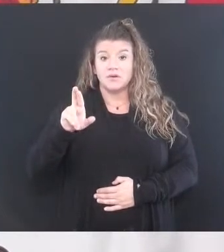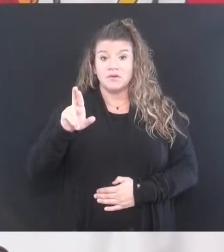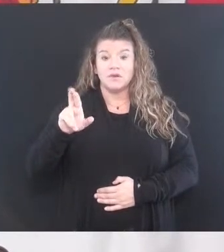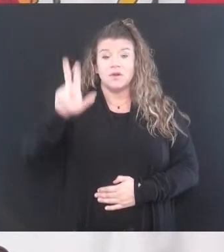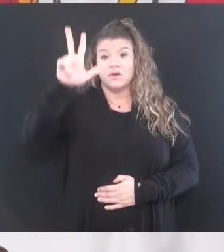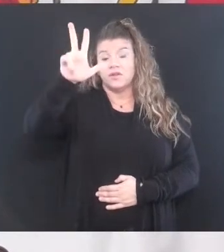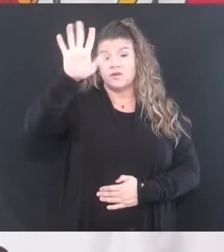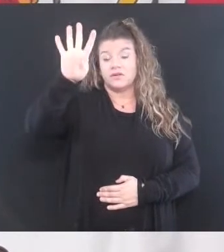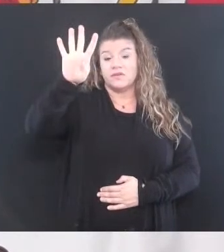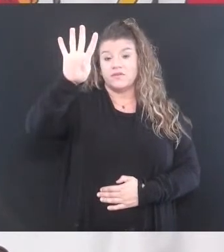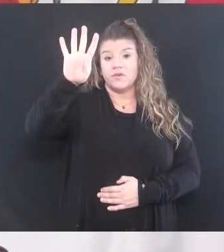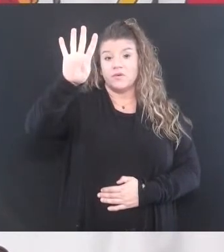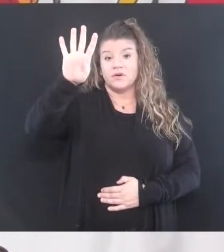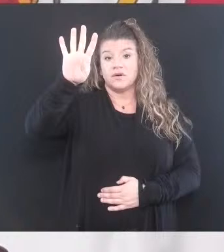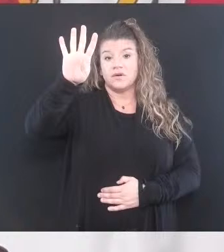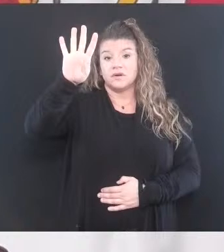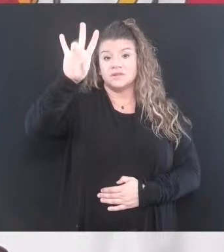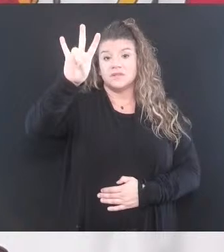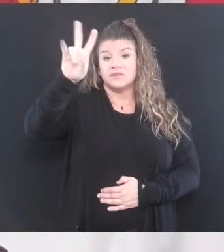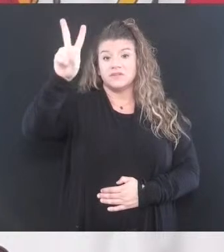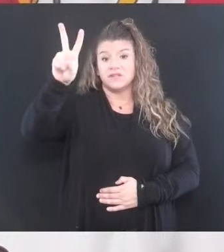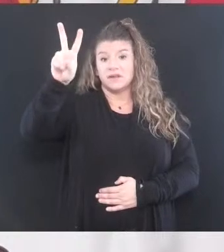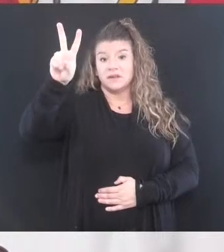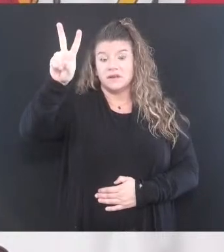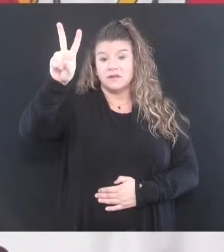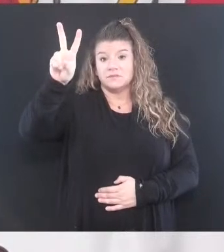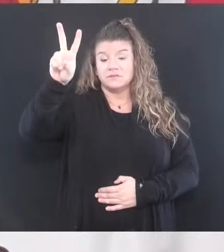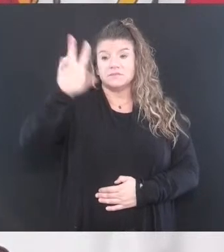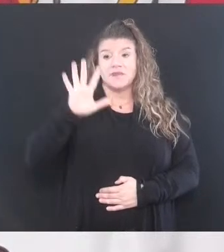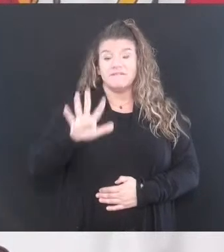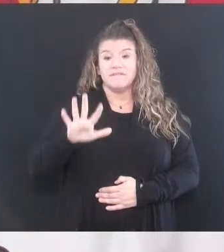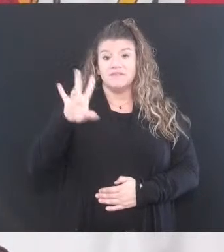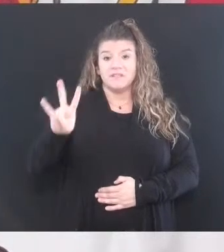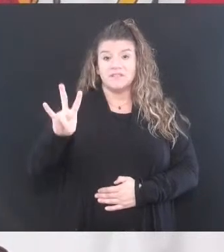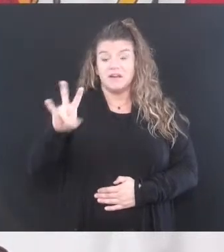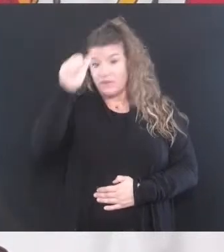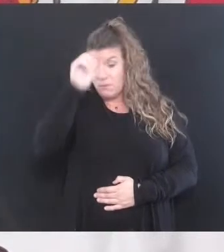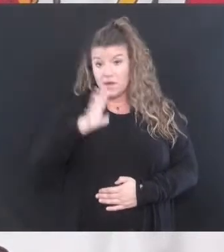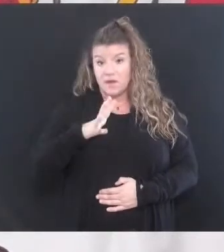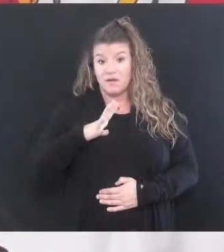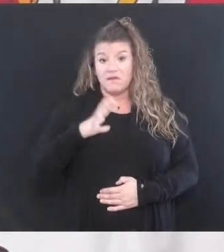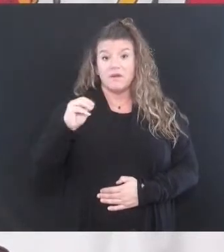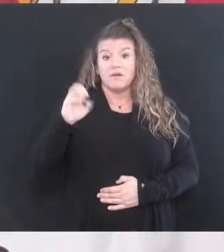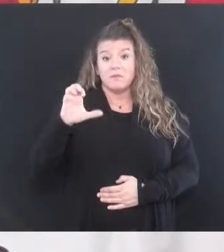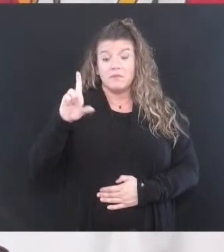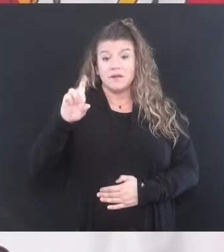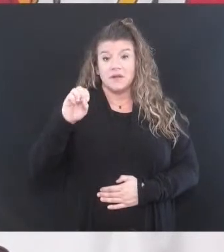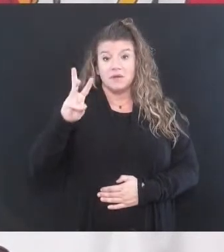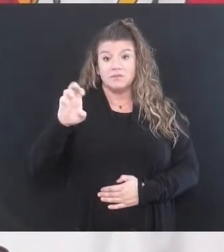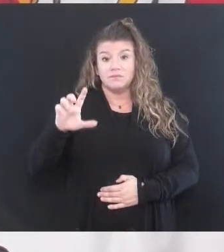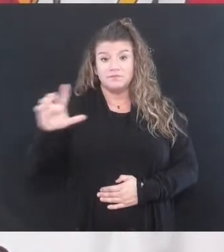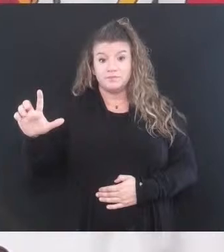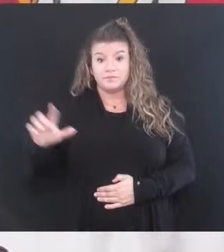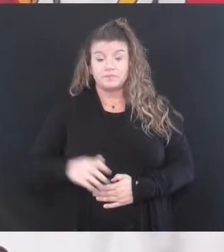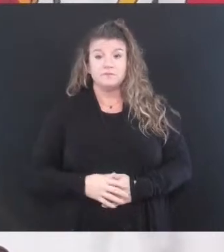Our 3,472nd death, a 57-year-old male from McDowell County.